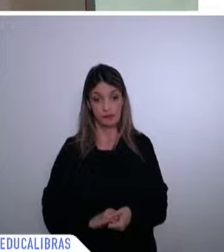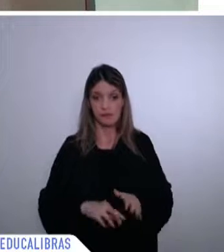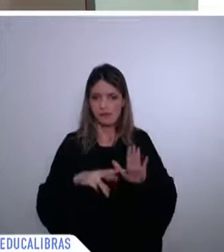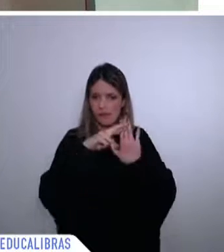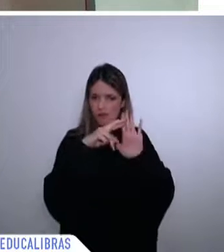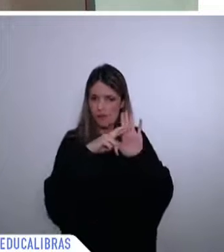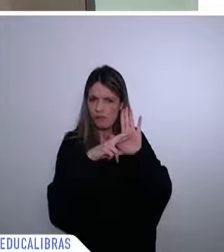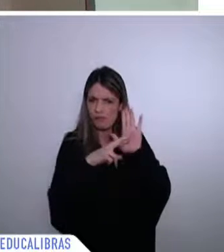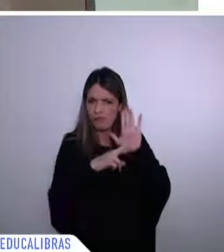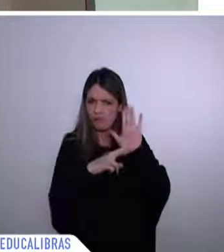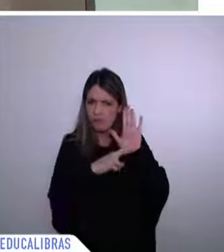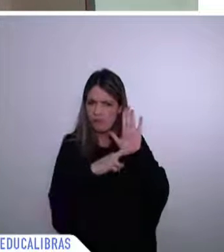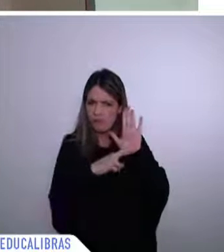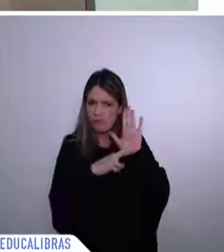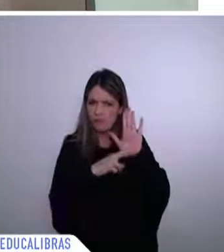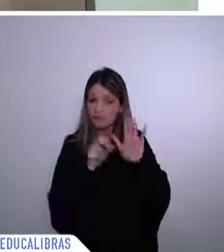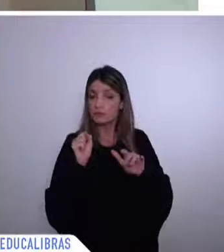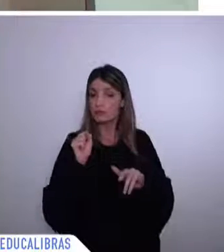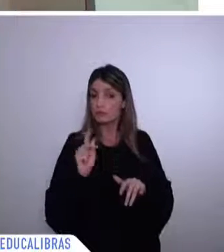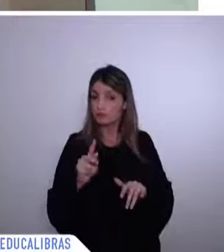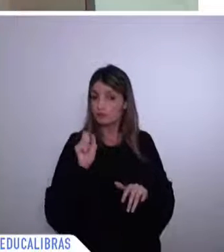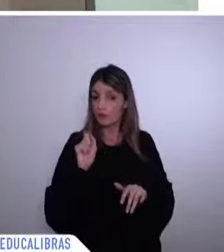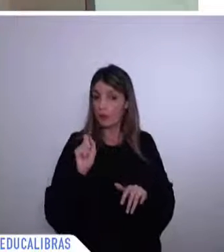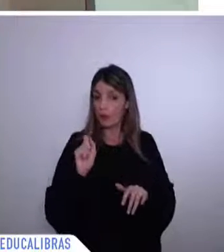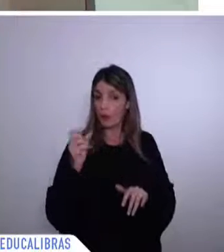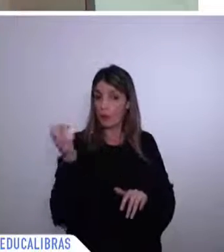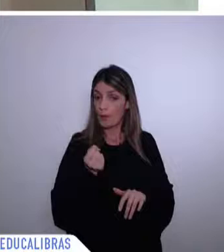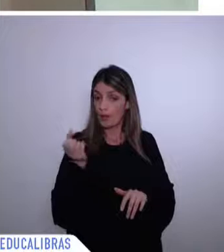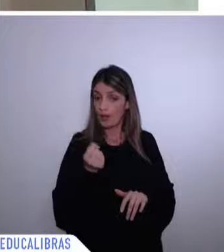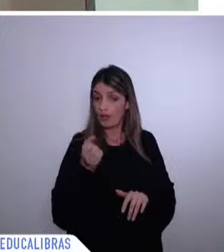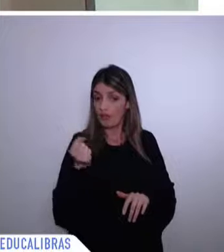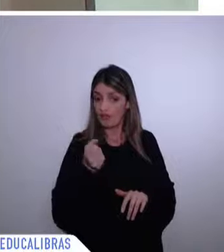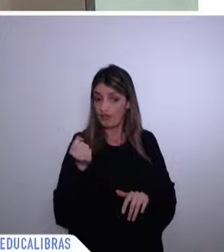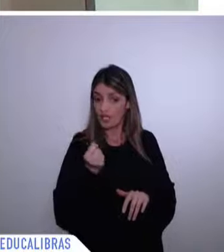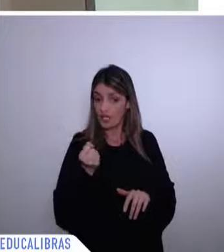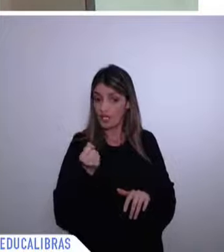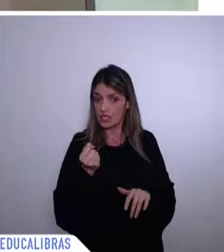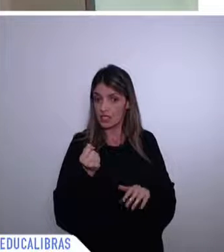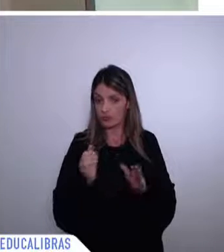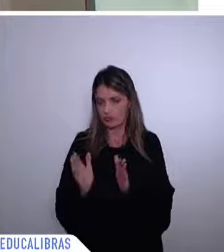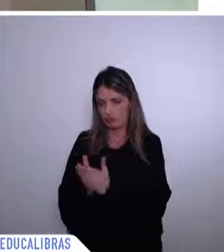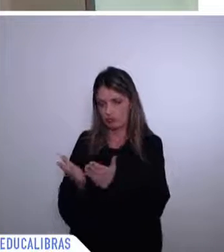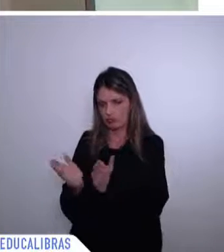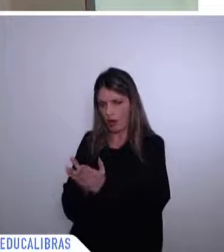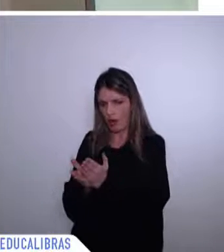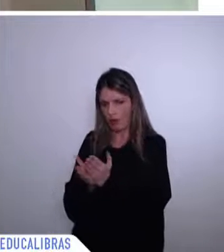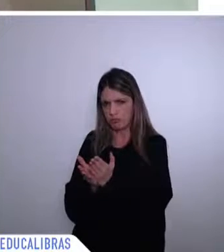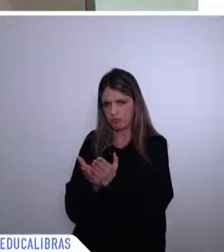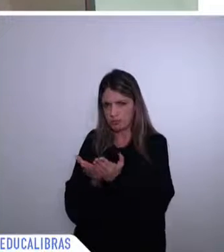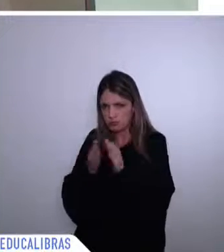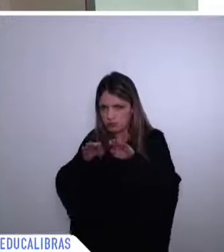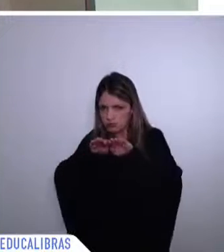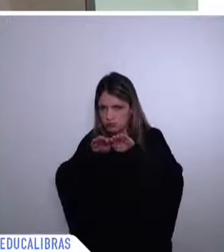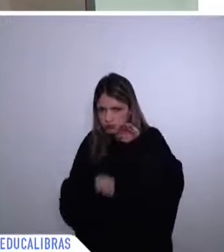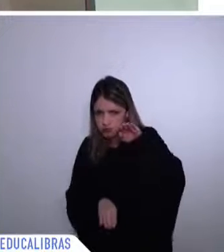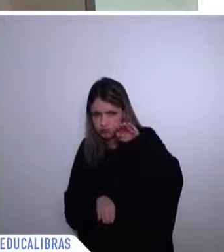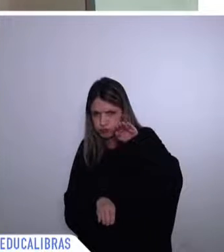right. Change this into a benefit adjustment that is above poverty